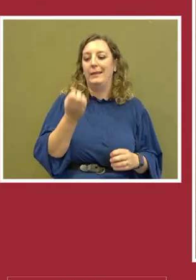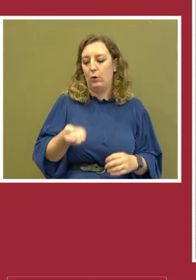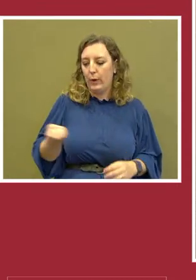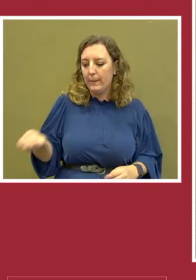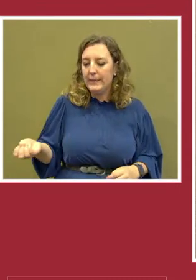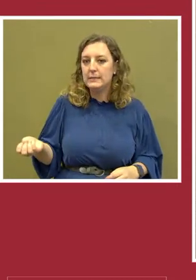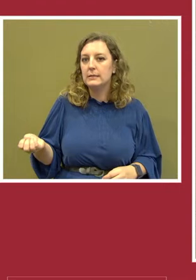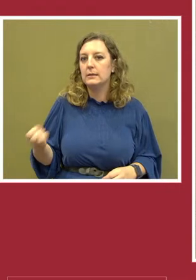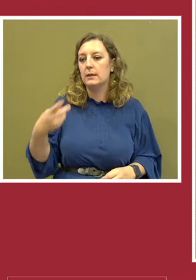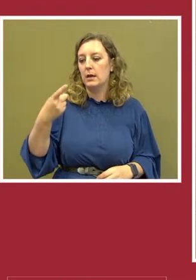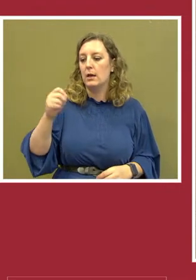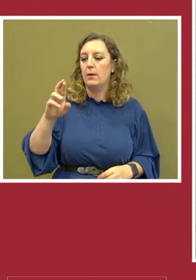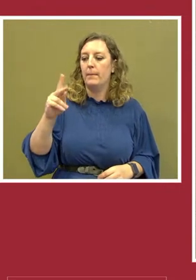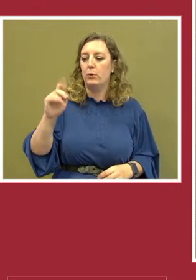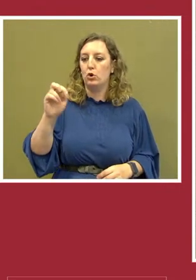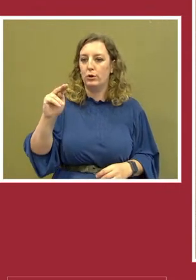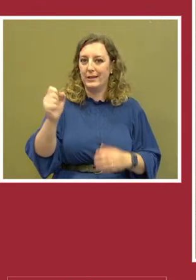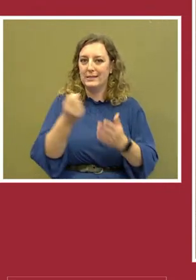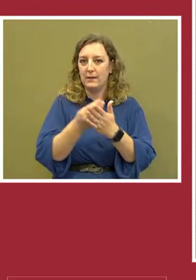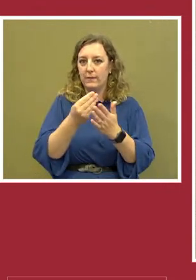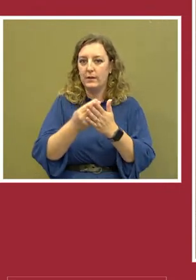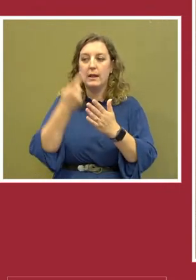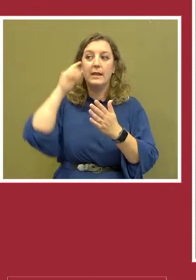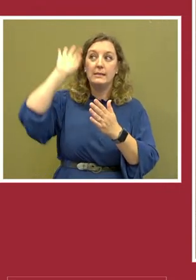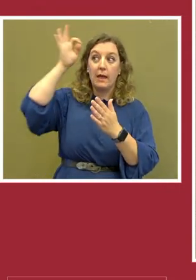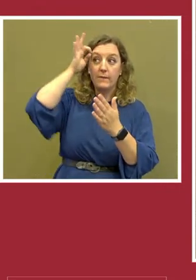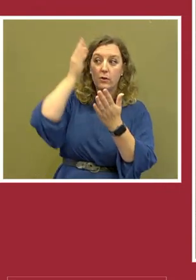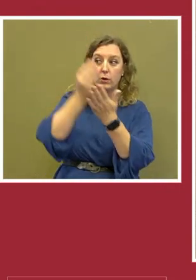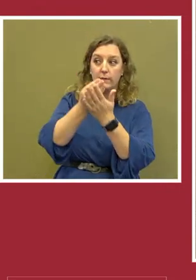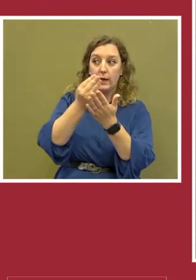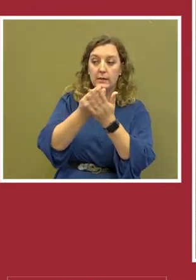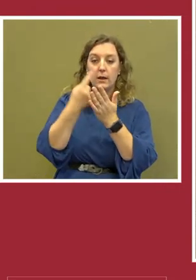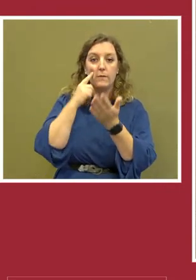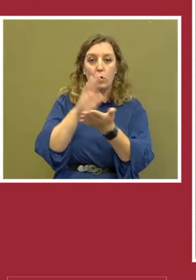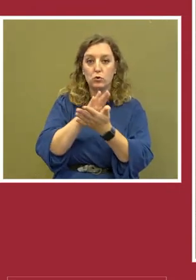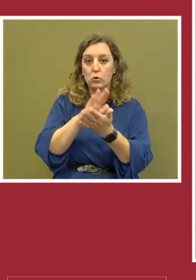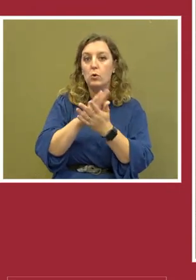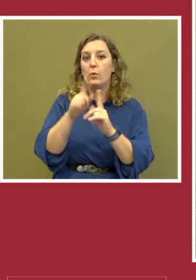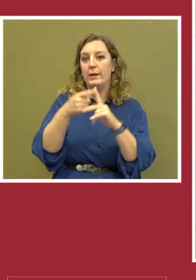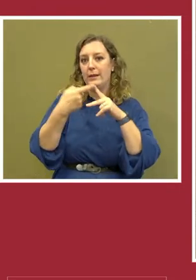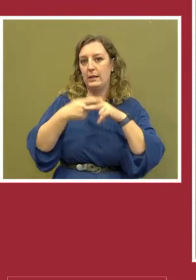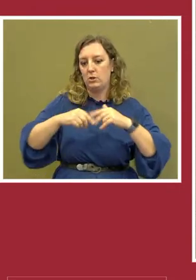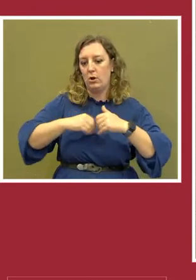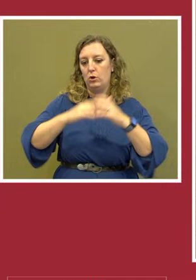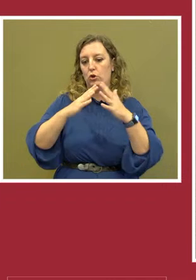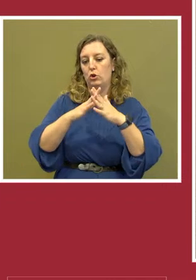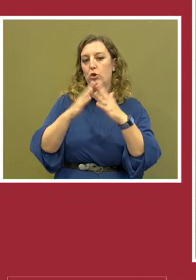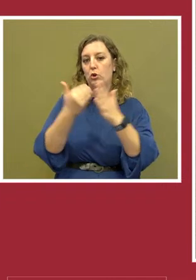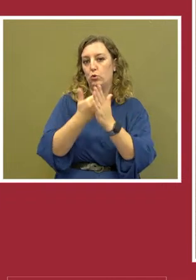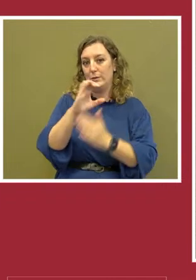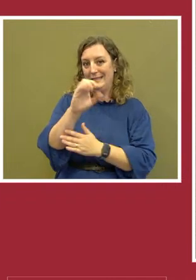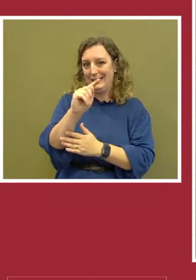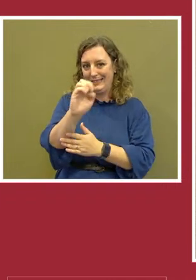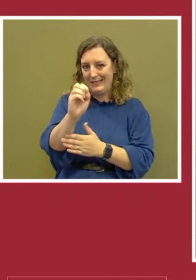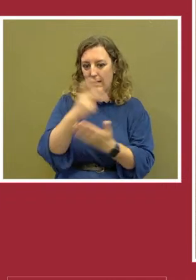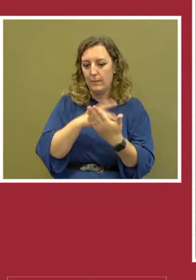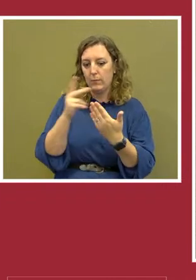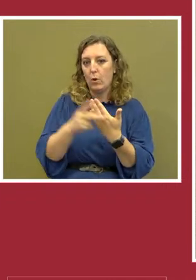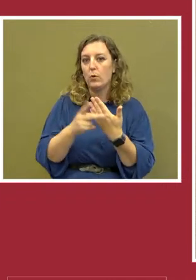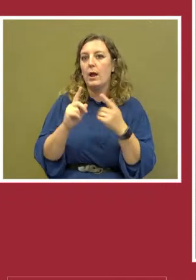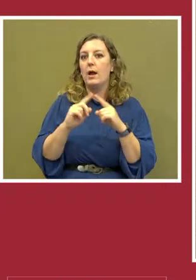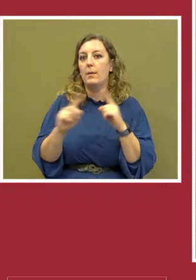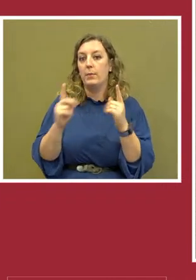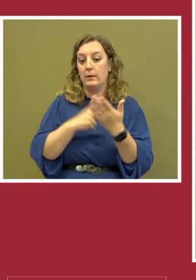Equipment. Perkins funding is the overall sort of federal funding that schools will get when they're starting up a brand new CTE program. But once